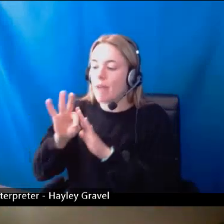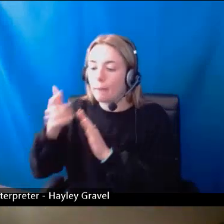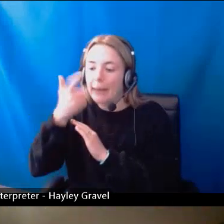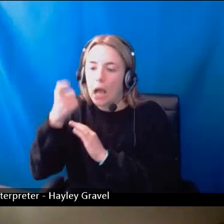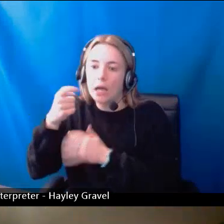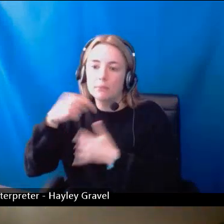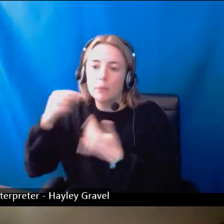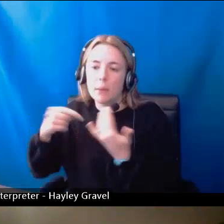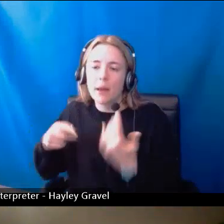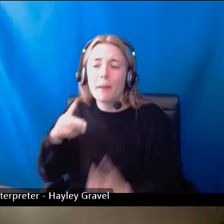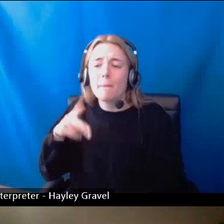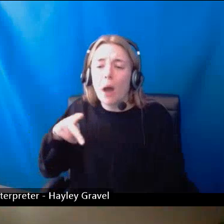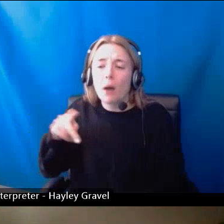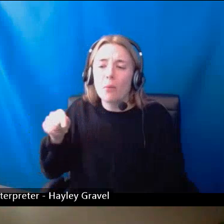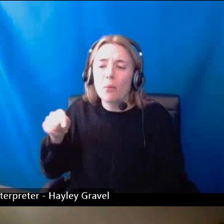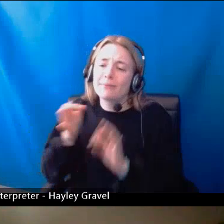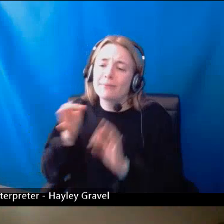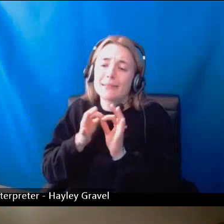stressful experience.